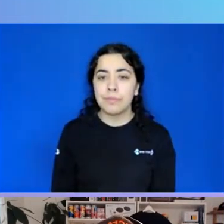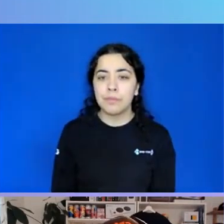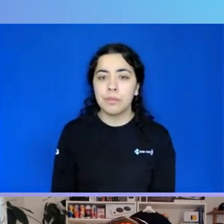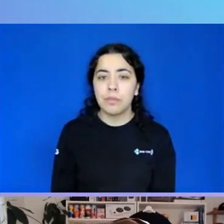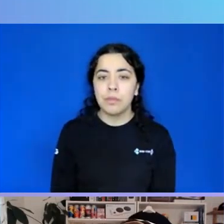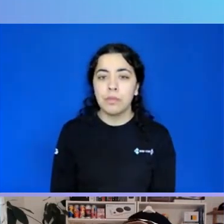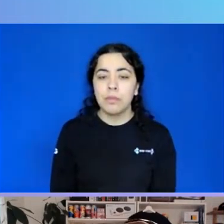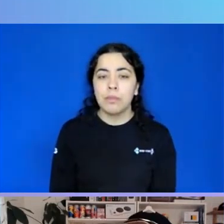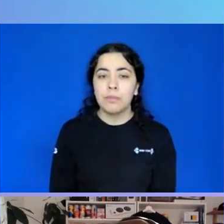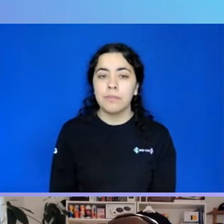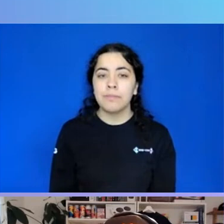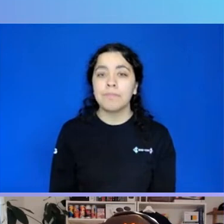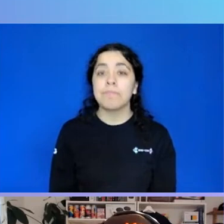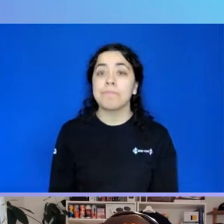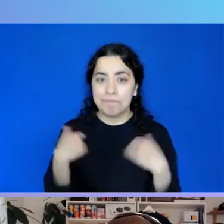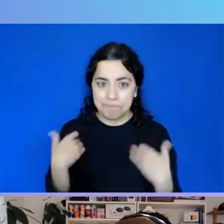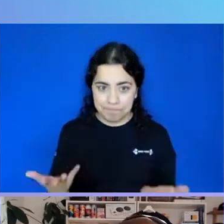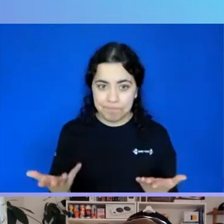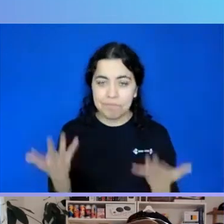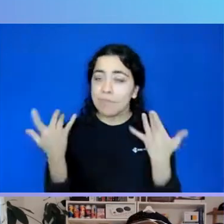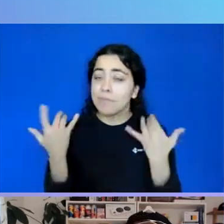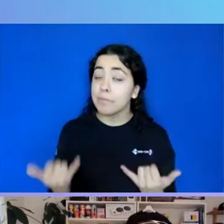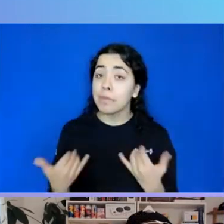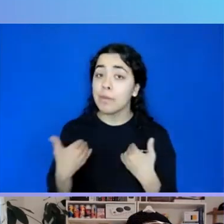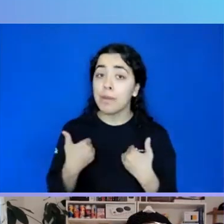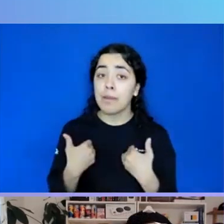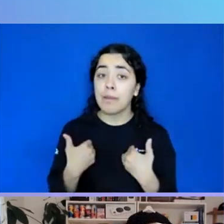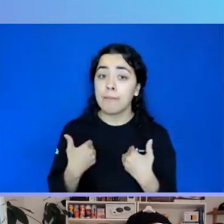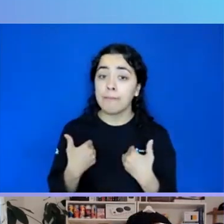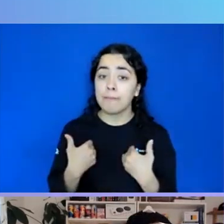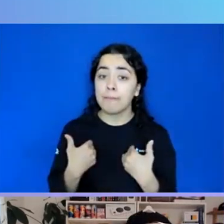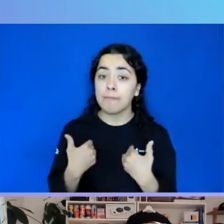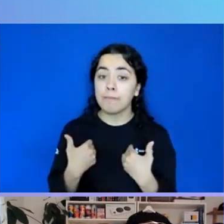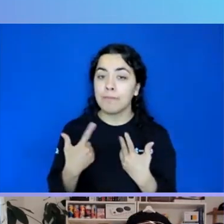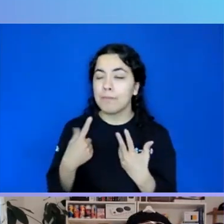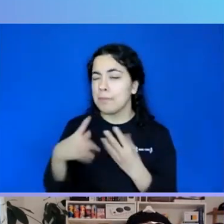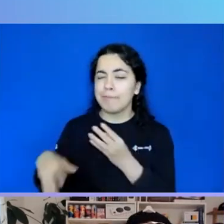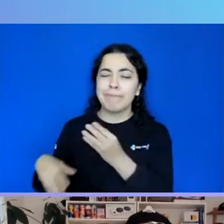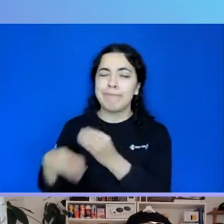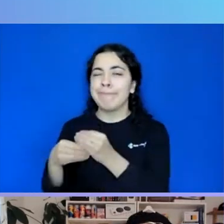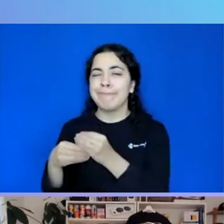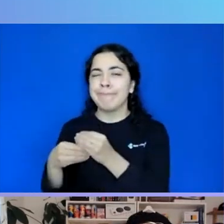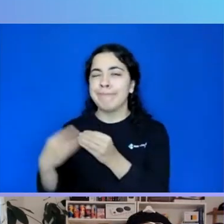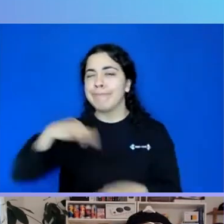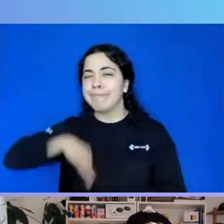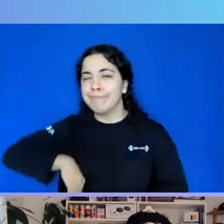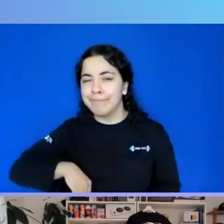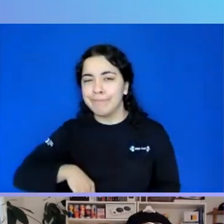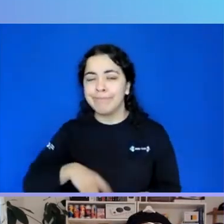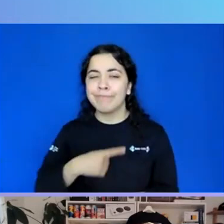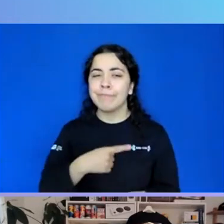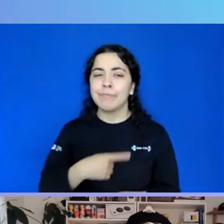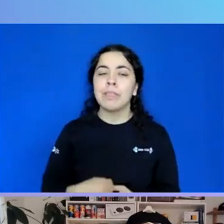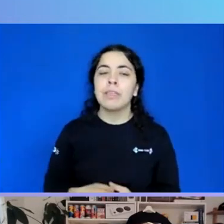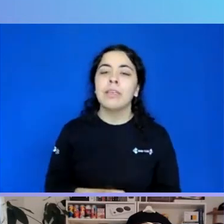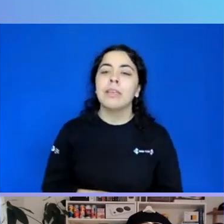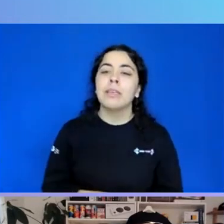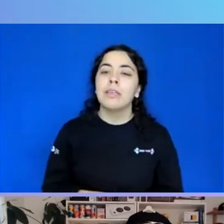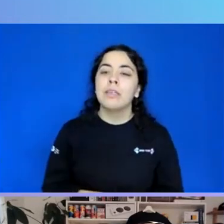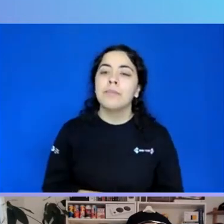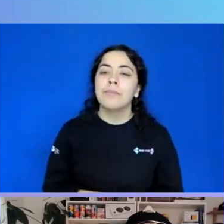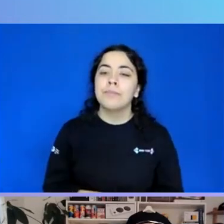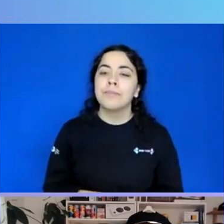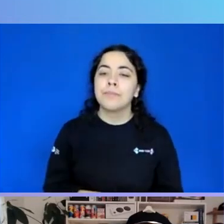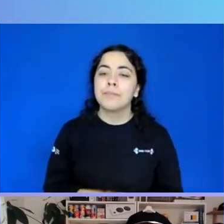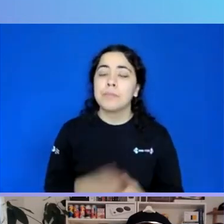All right. Now we have the bonus part here. And some might